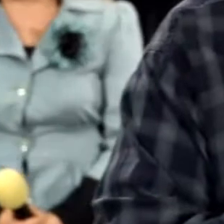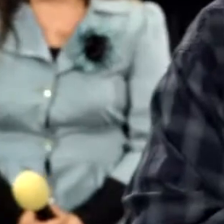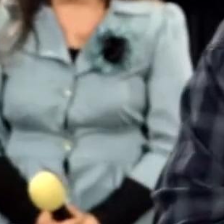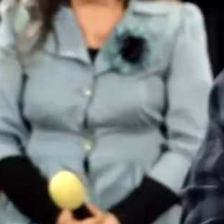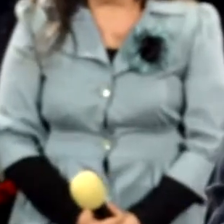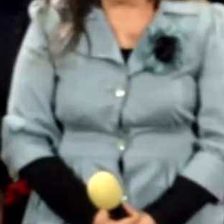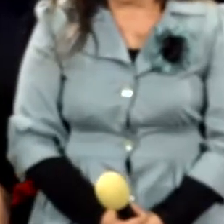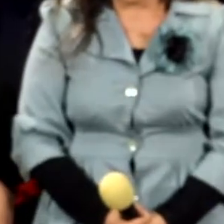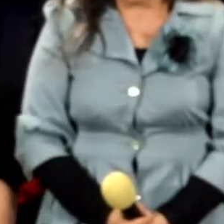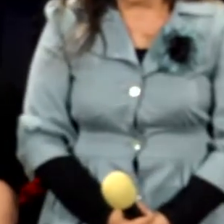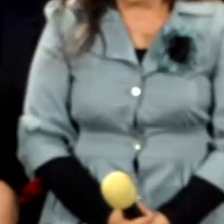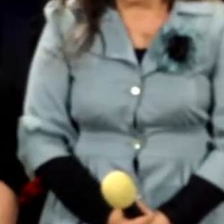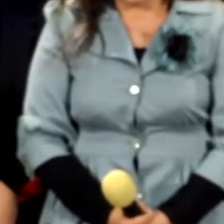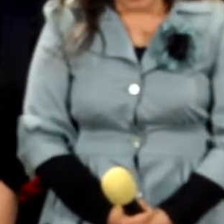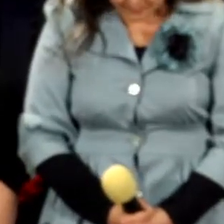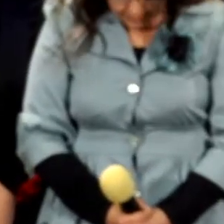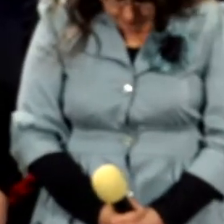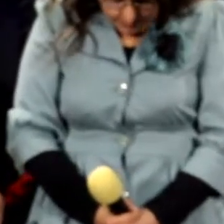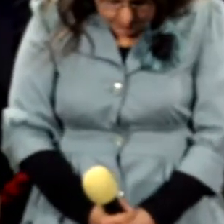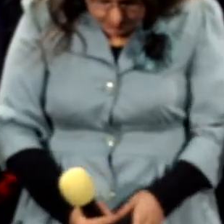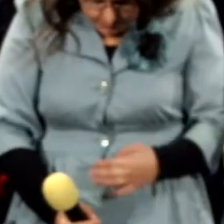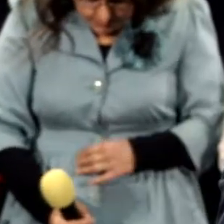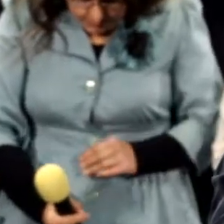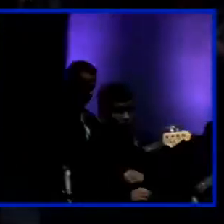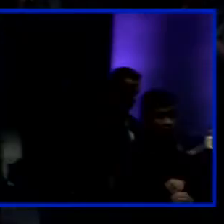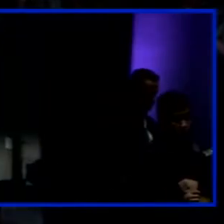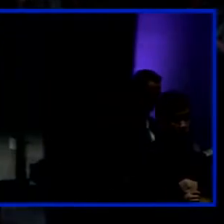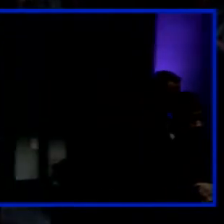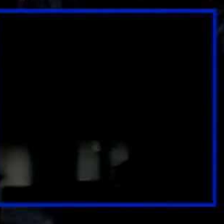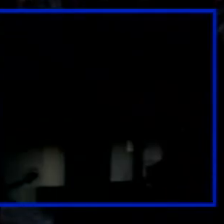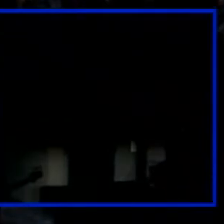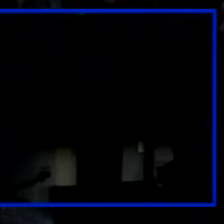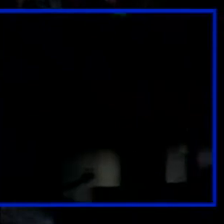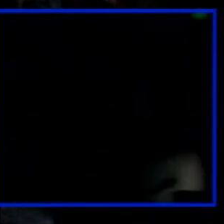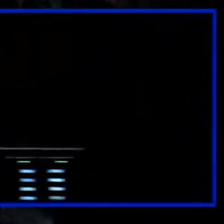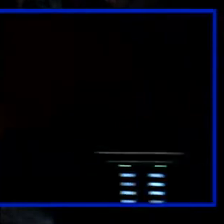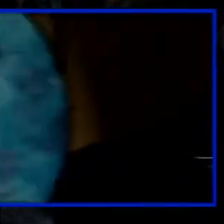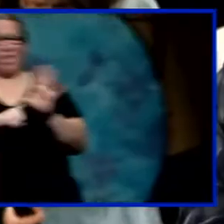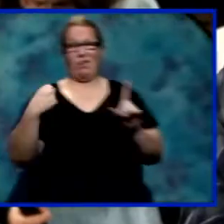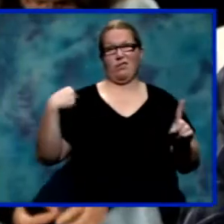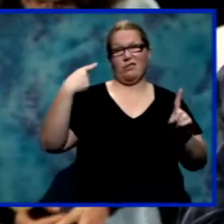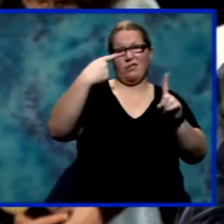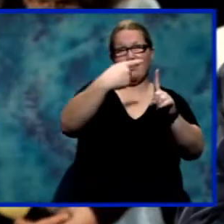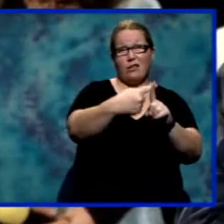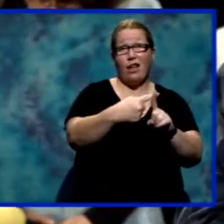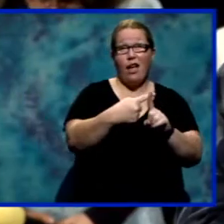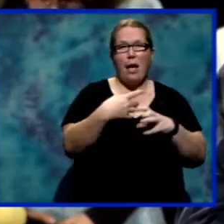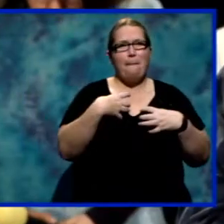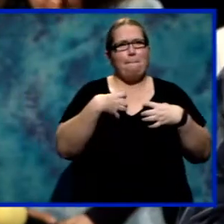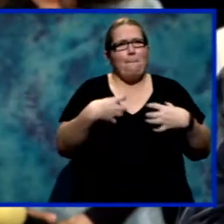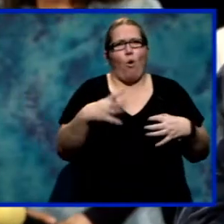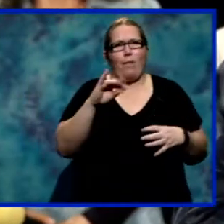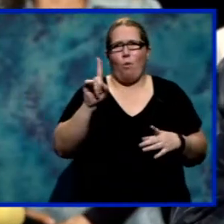Acknowledged it today. You've blessed us over the last 2.5 years immeasurably more than what we could ever